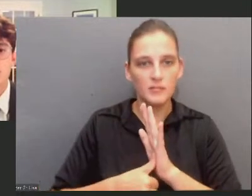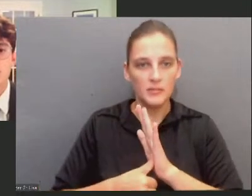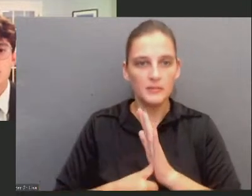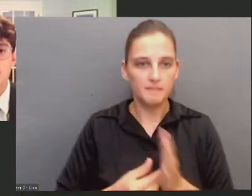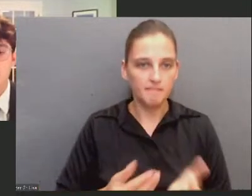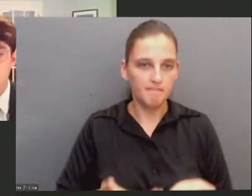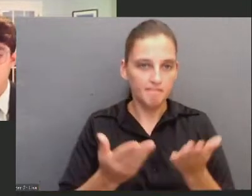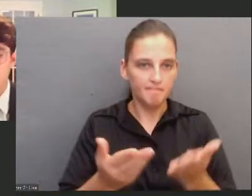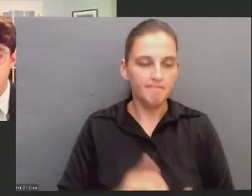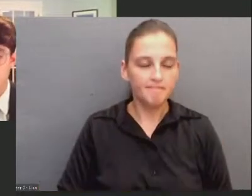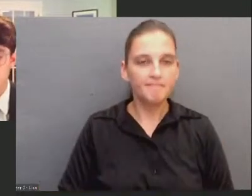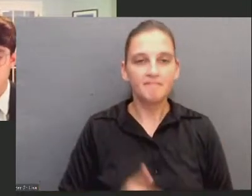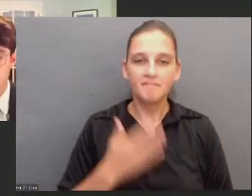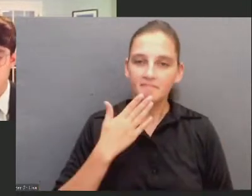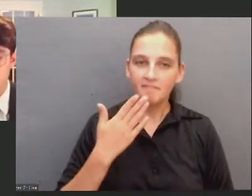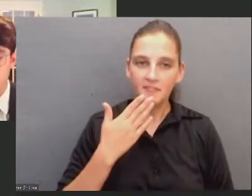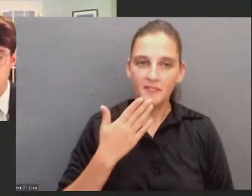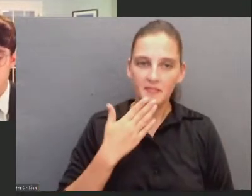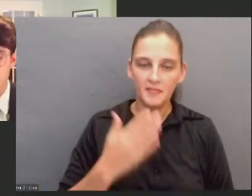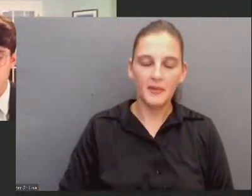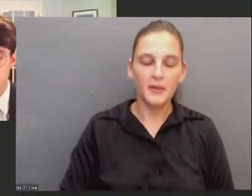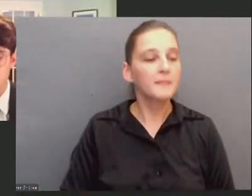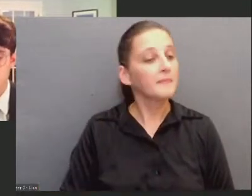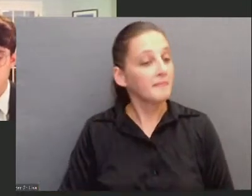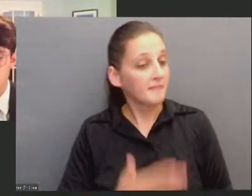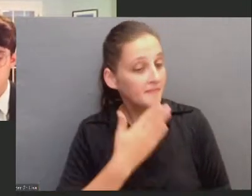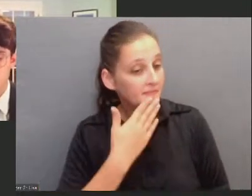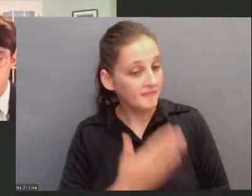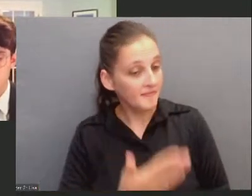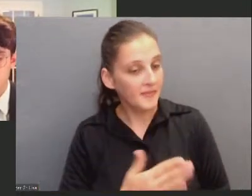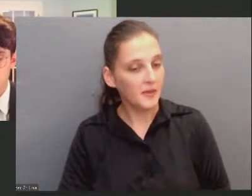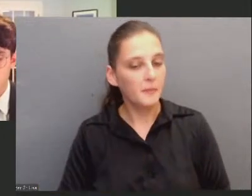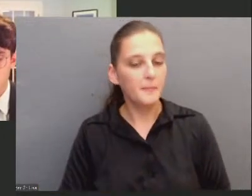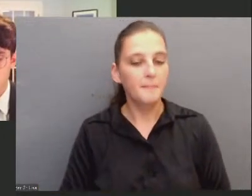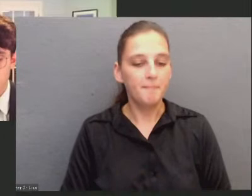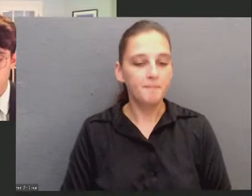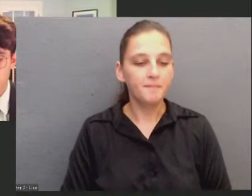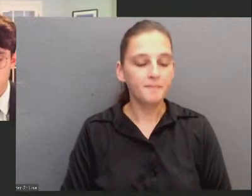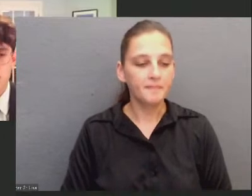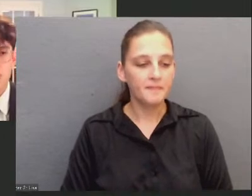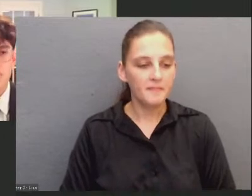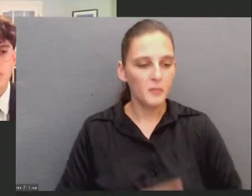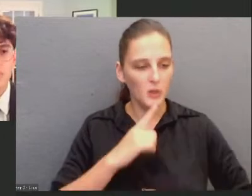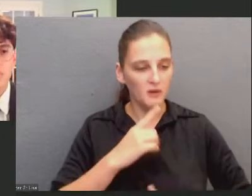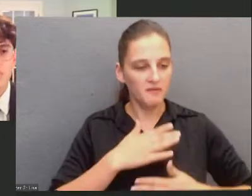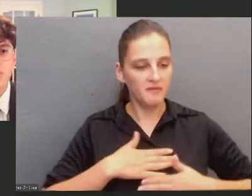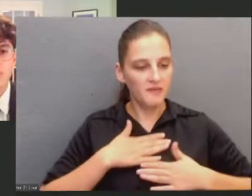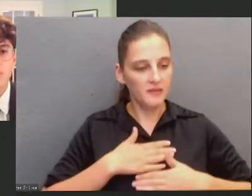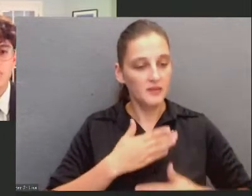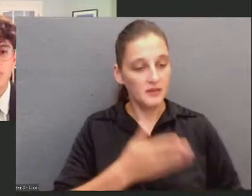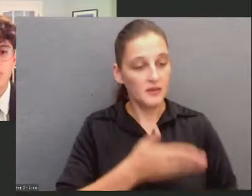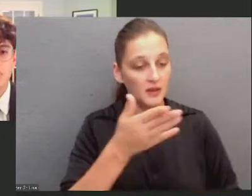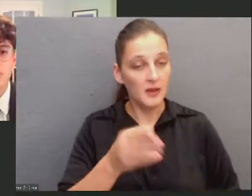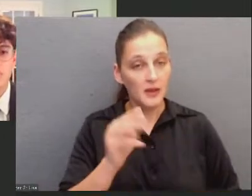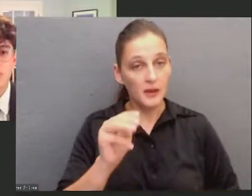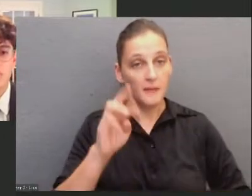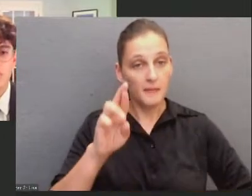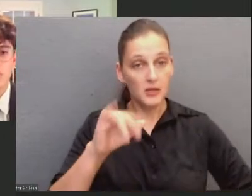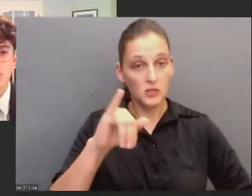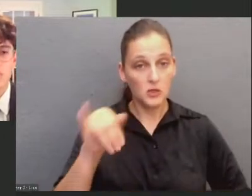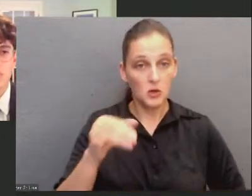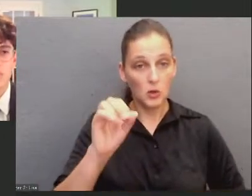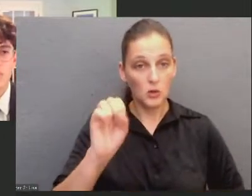thank you for that opportunity. Thank you very much, Dr. Hildreth. Appreciate it. Mr. Joseph. Thank